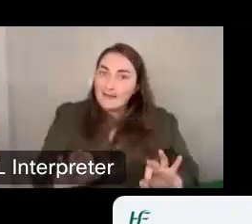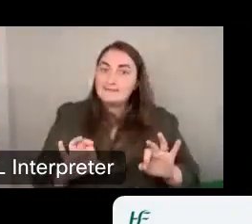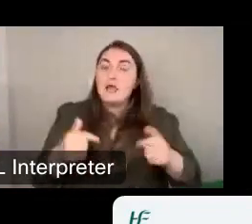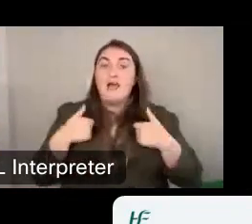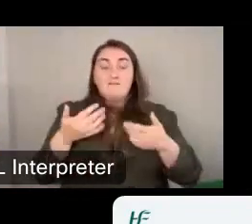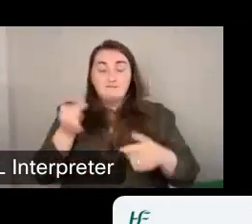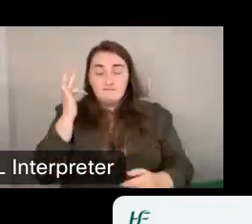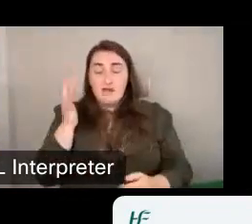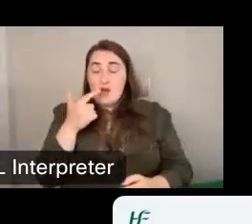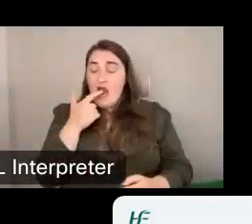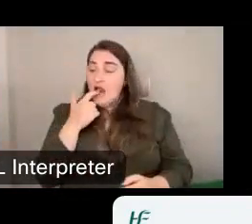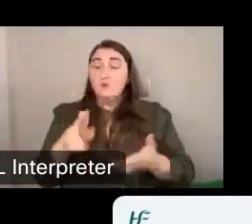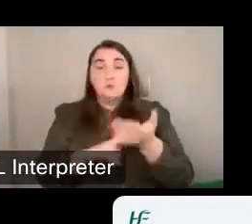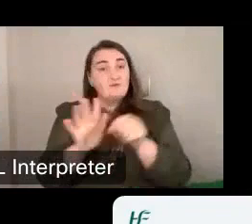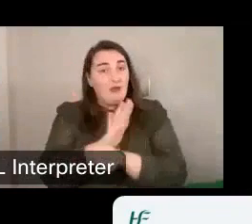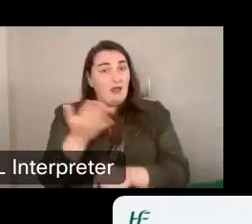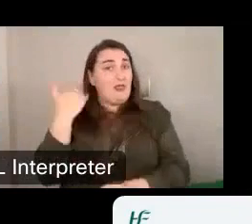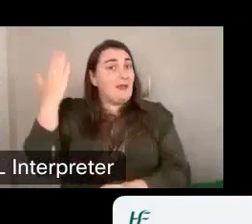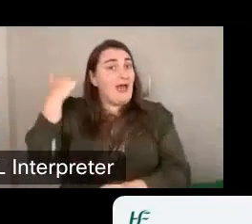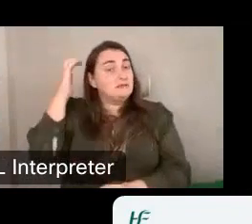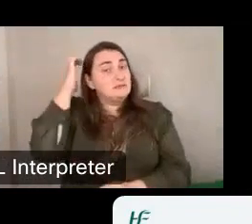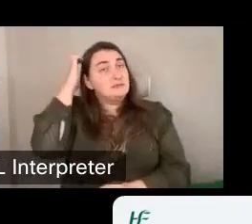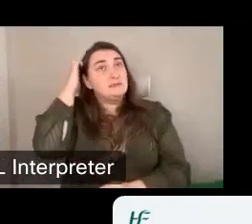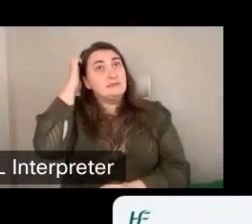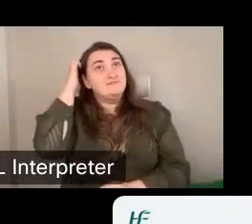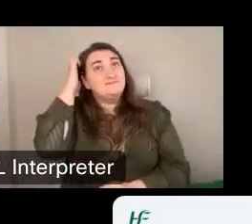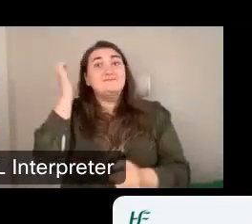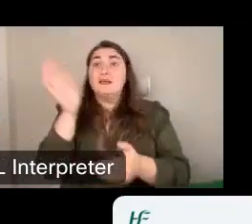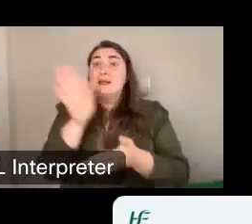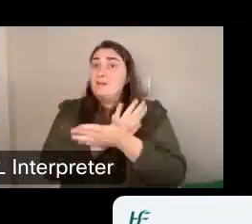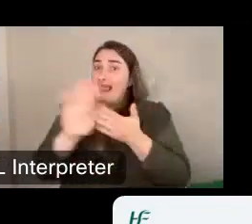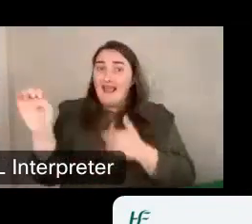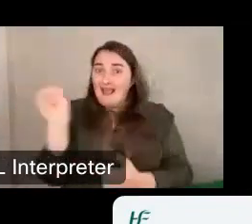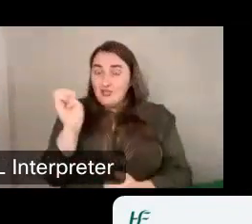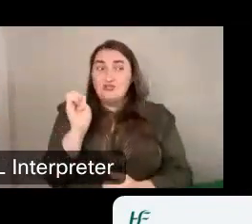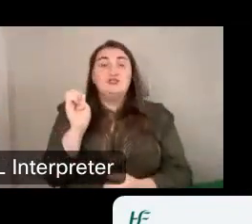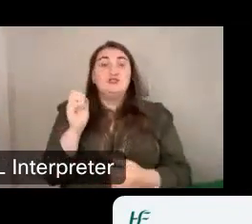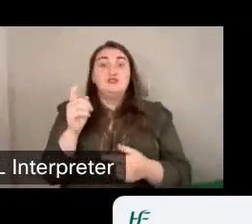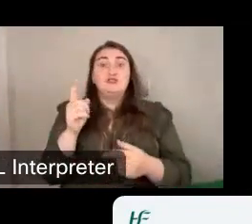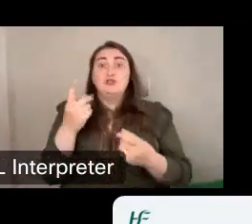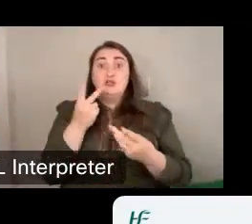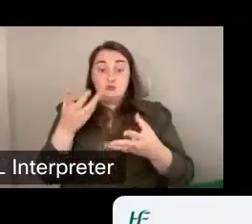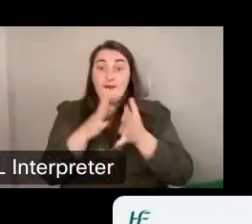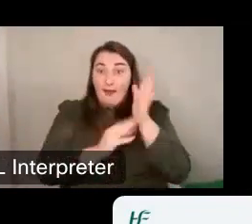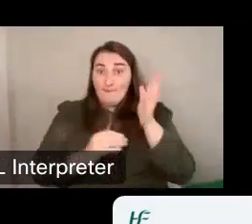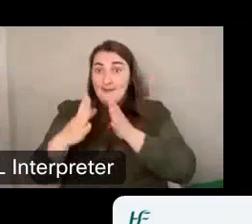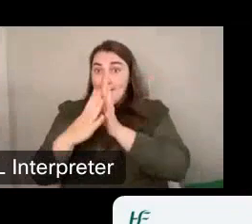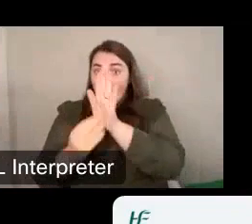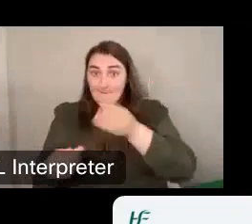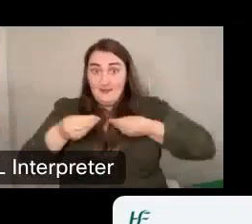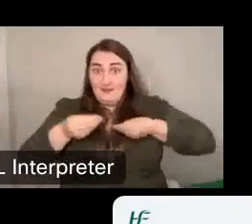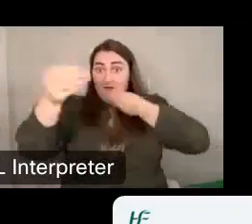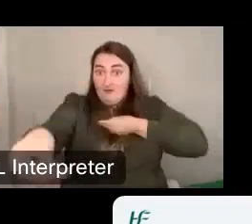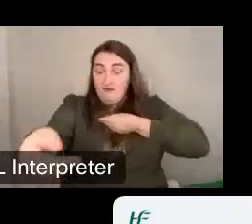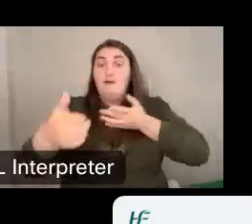found it very useful in the past because it's in plain English, it's in black and white. The two of you have the same record of it, and it enables you to follow it up and track